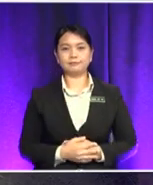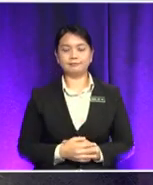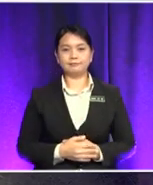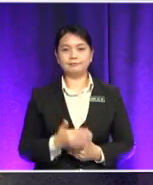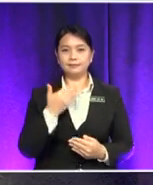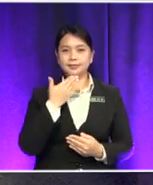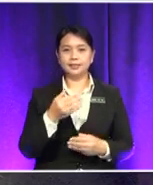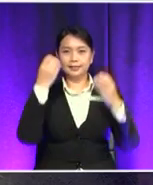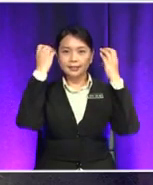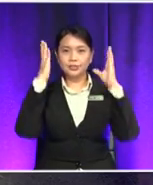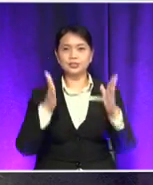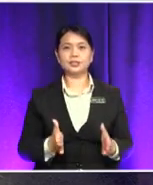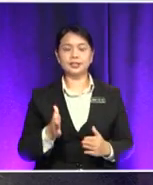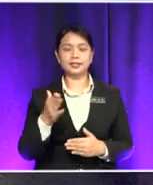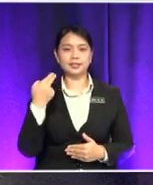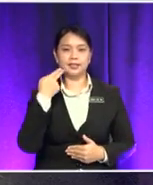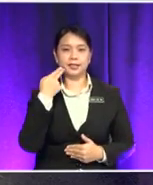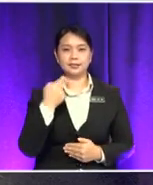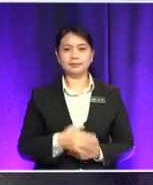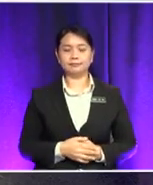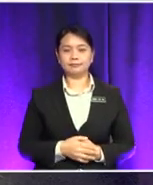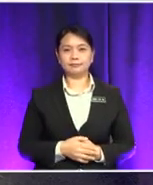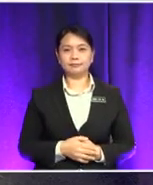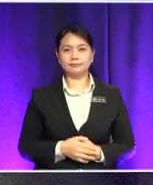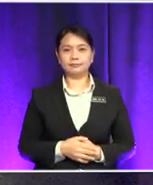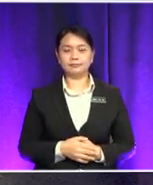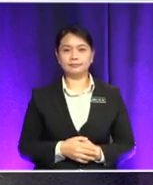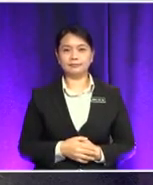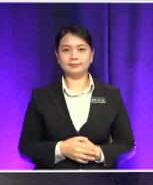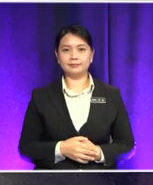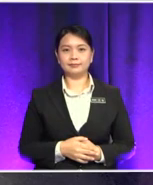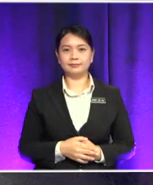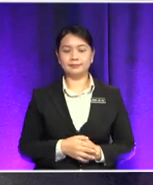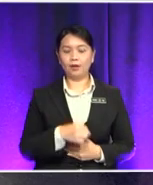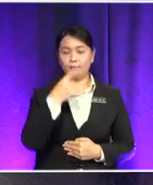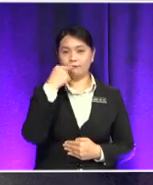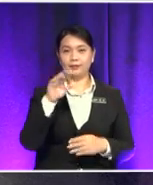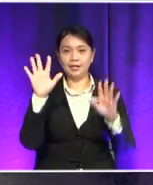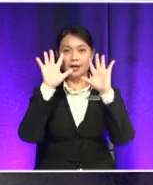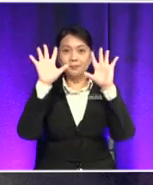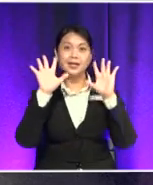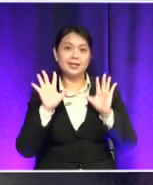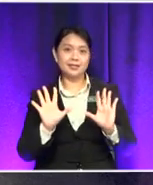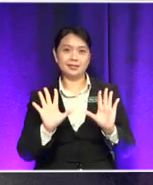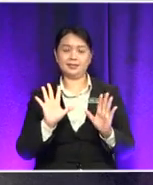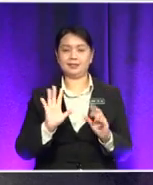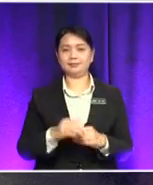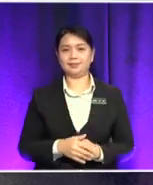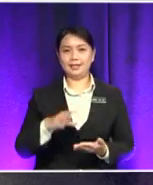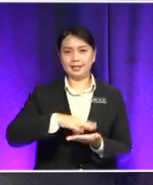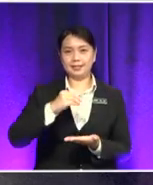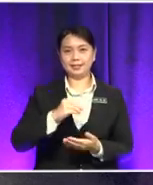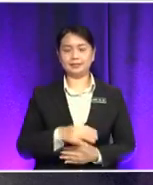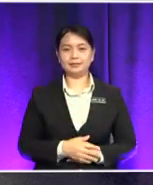Hidayah for such an amazing lesson today, for taking us to picnic, for a picnic, you know, and always trying to take care